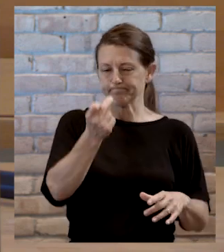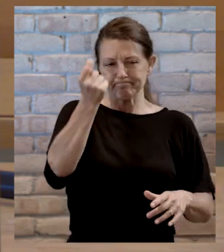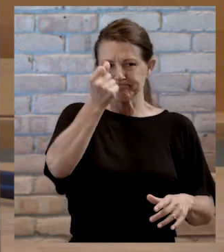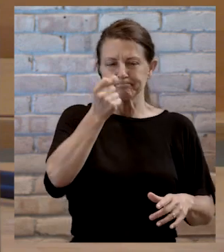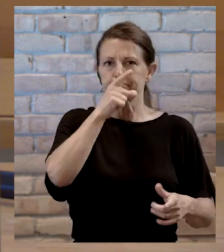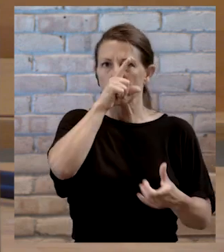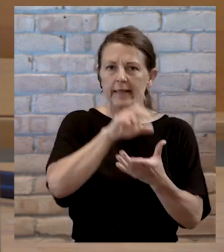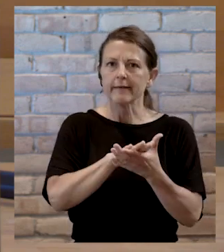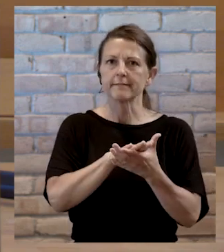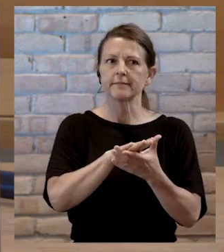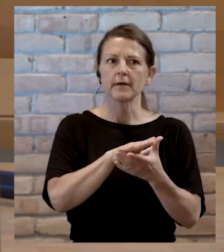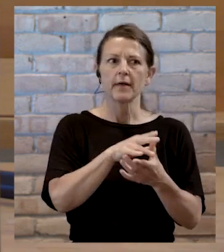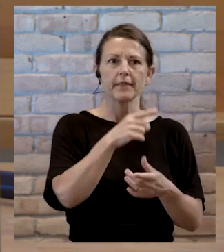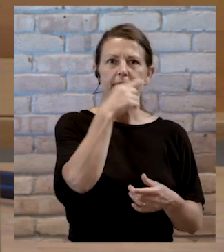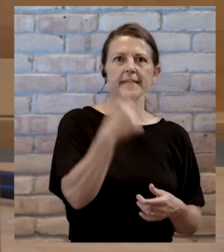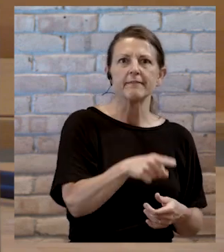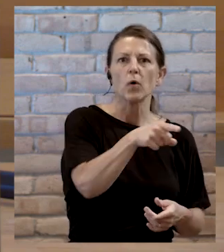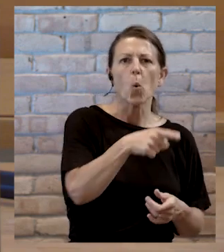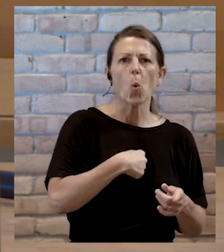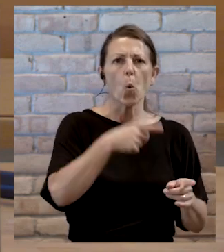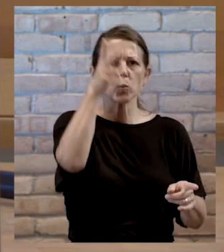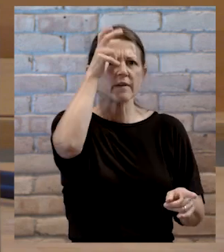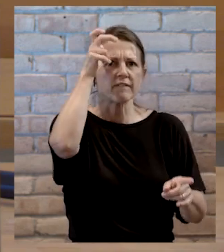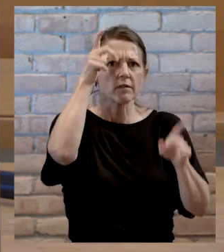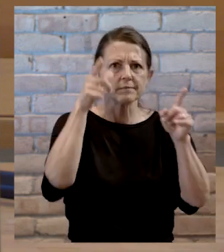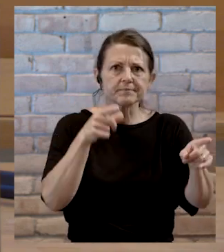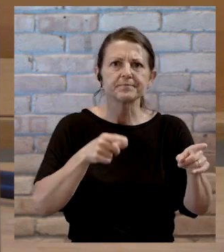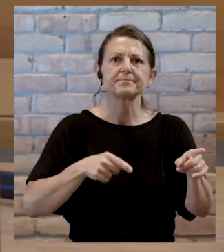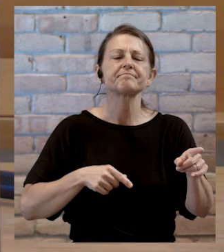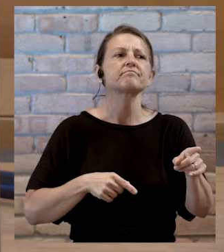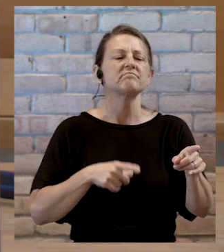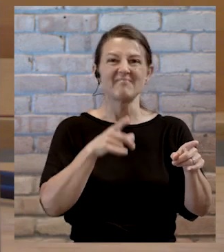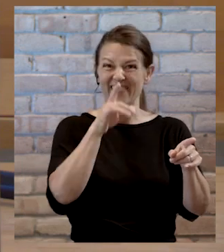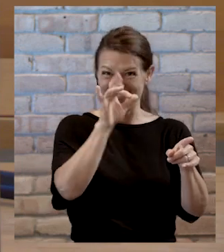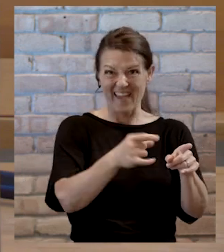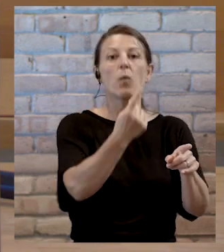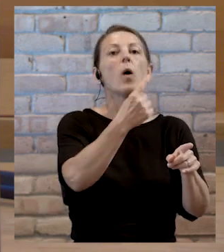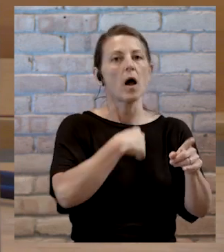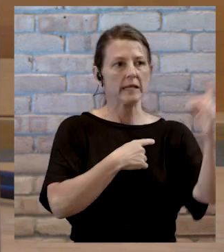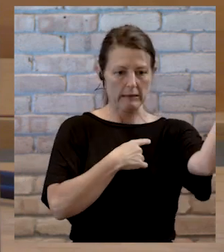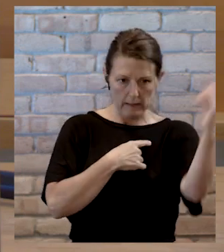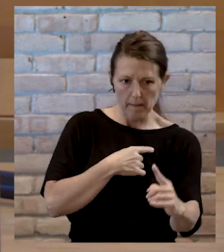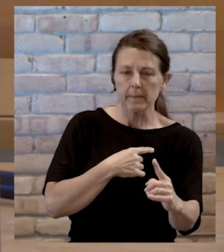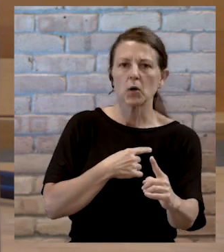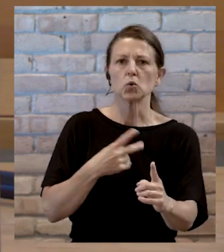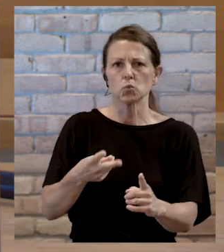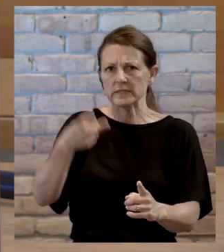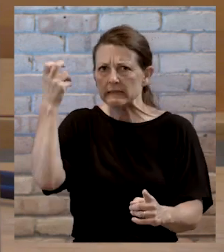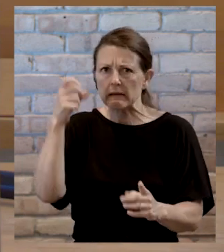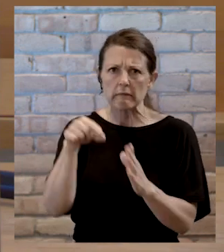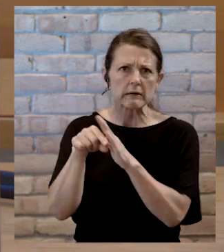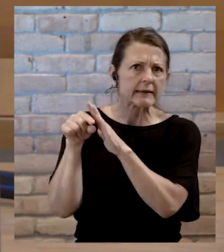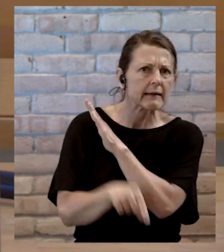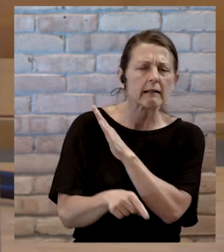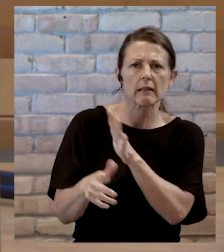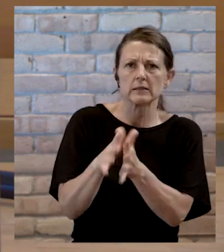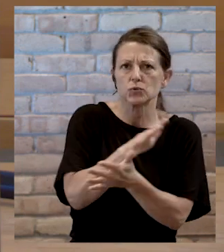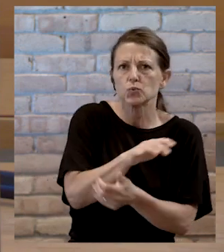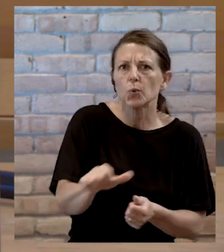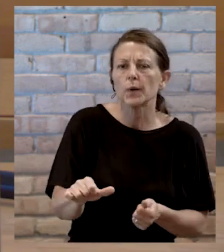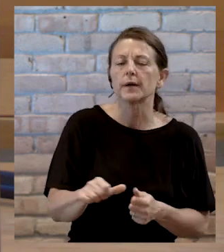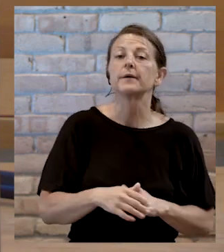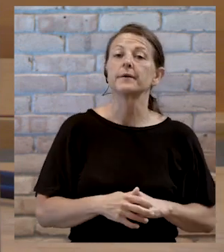the thief is the devil. That the devil is the one who comes to steal and to kill and